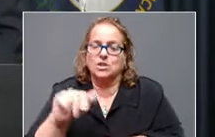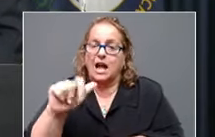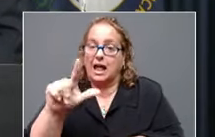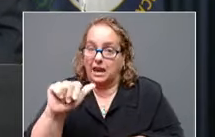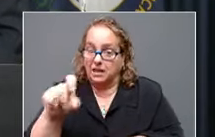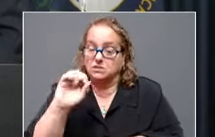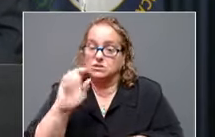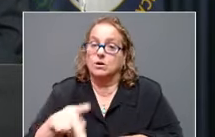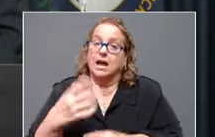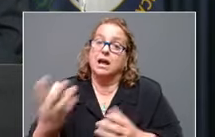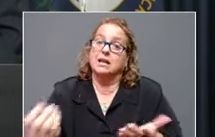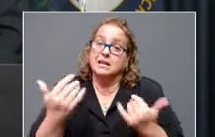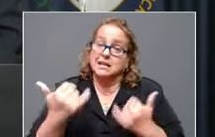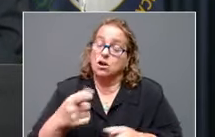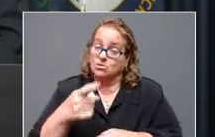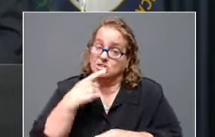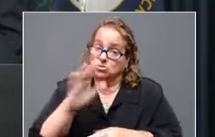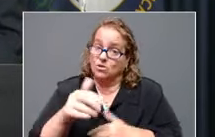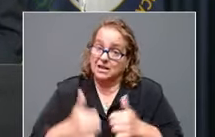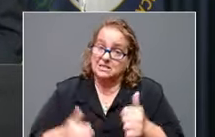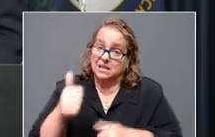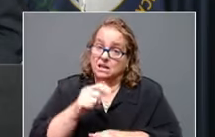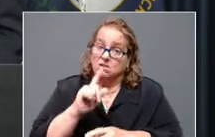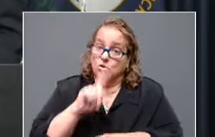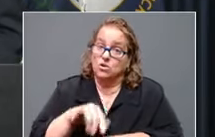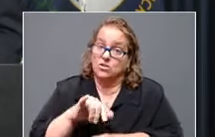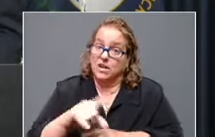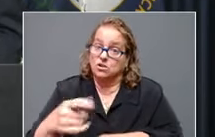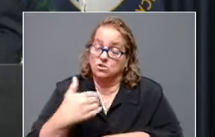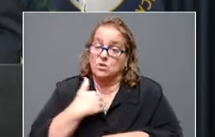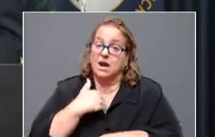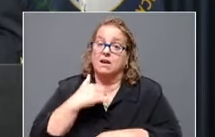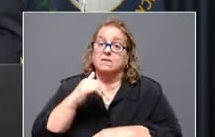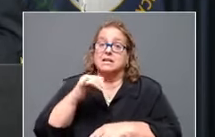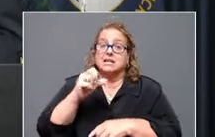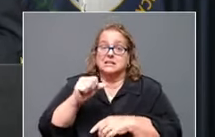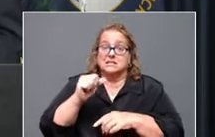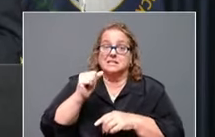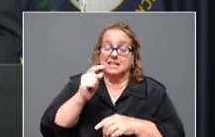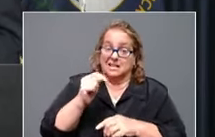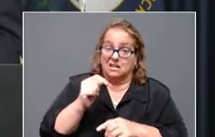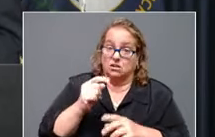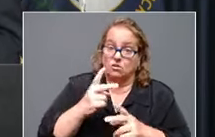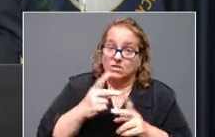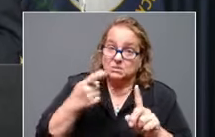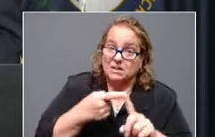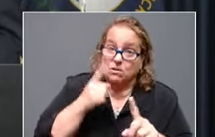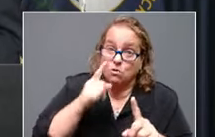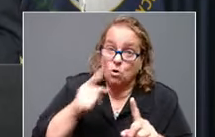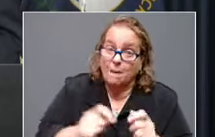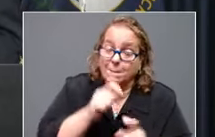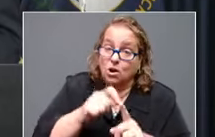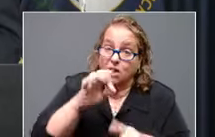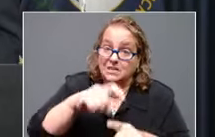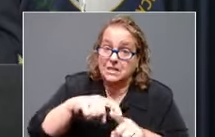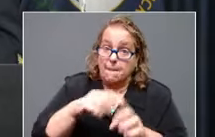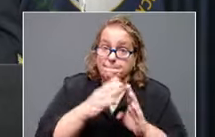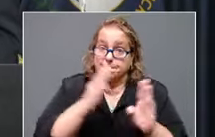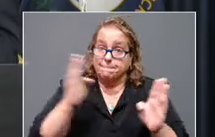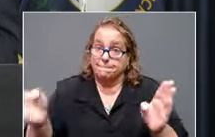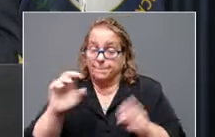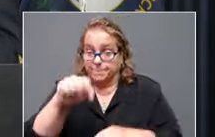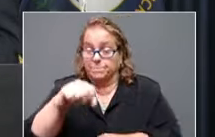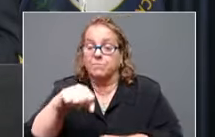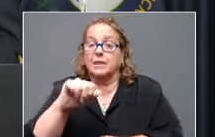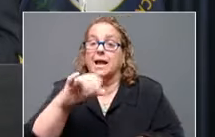not bode well for the state as a whole? So the K through 12 and childcare and preschool